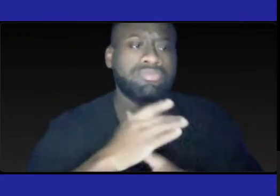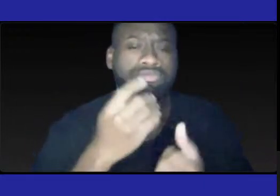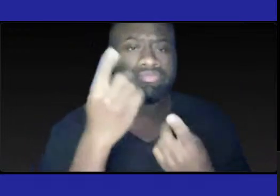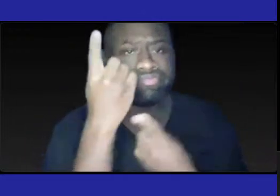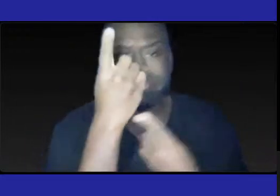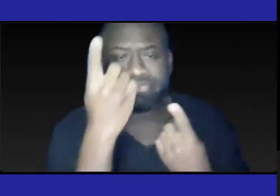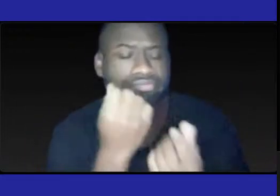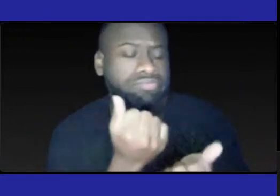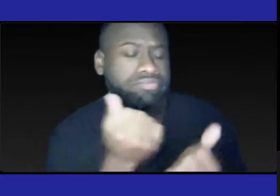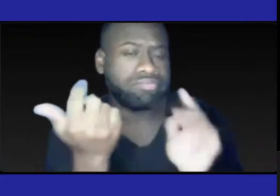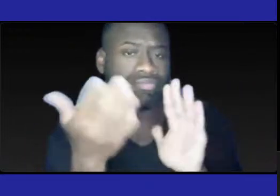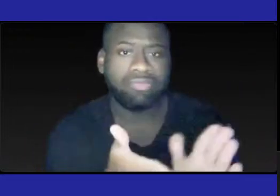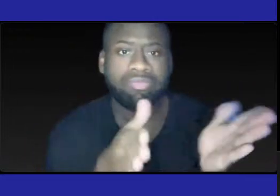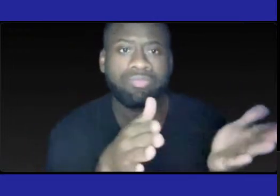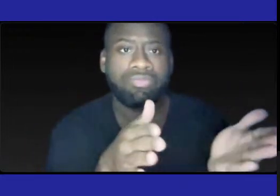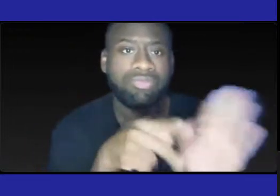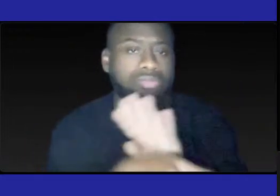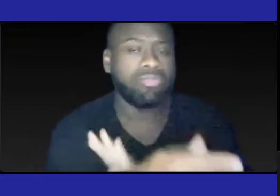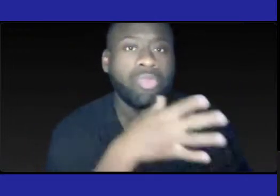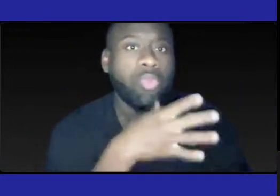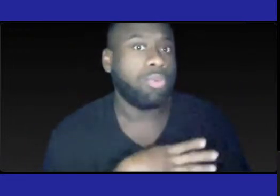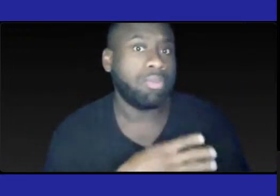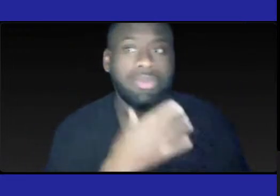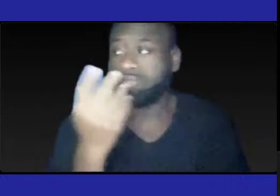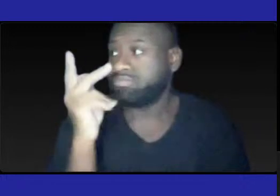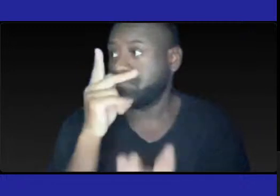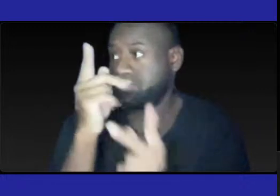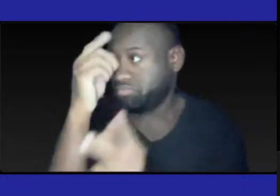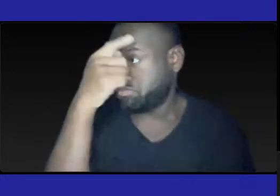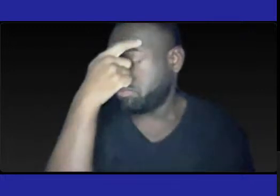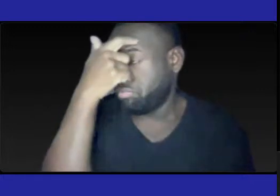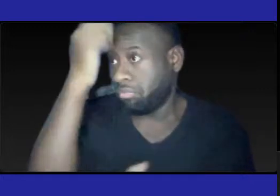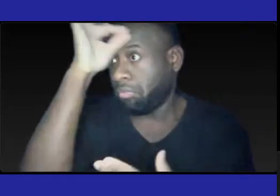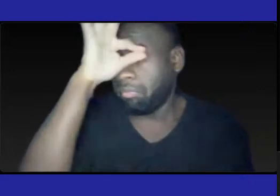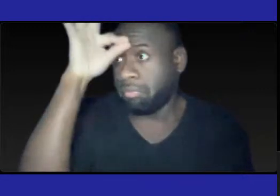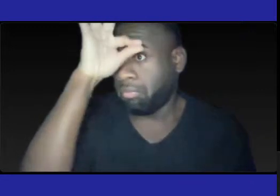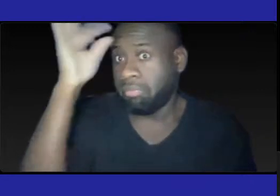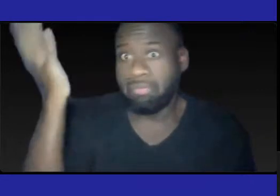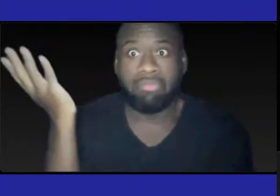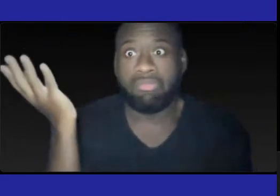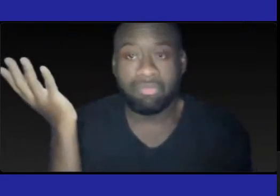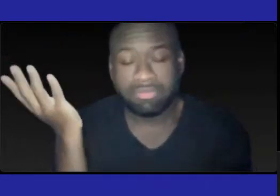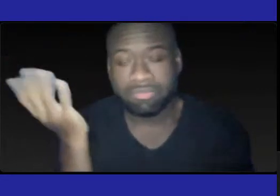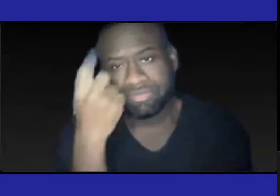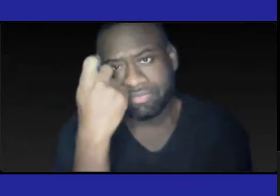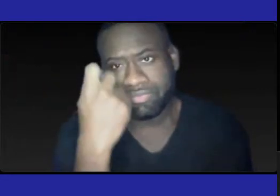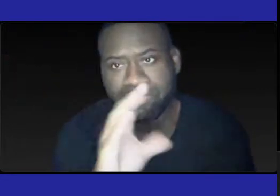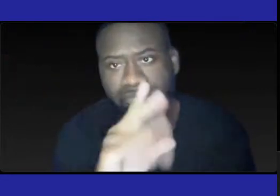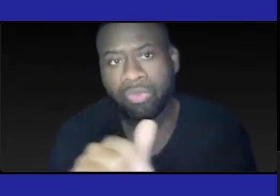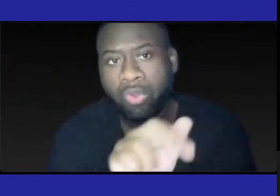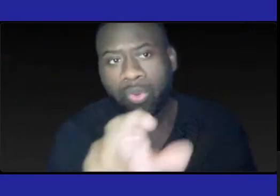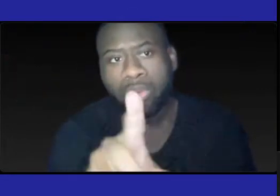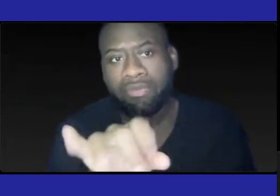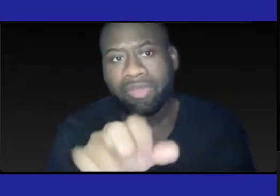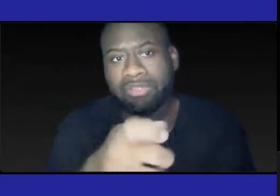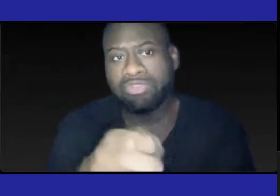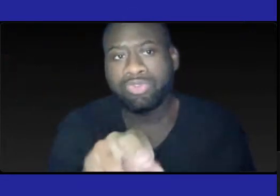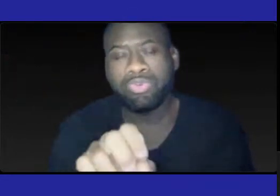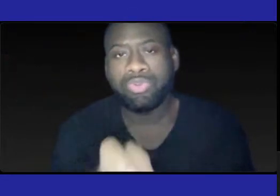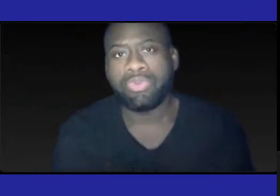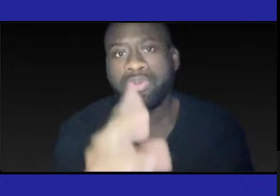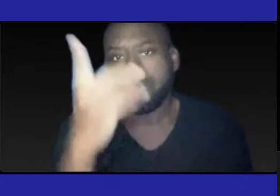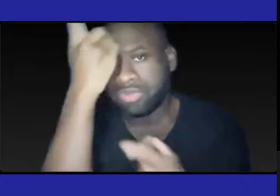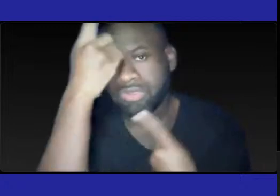So we need to make people aware of this risk in the population as well as destigmatize